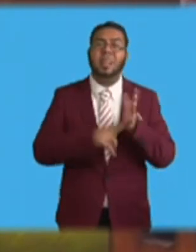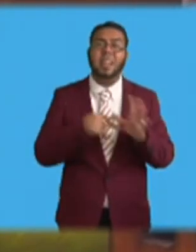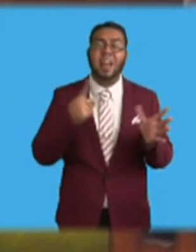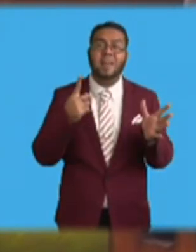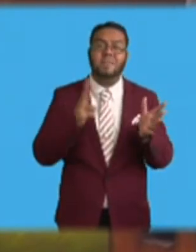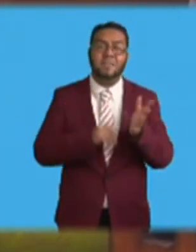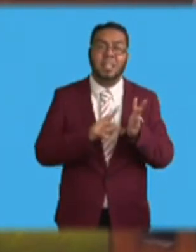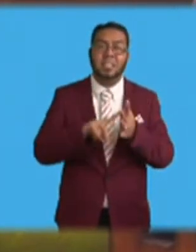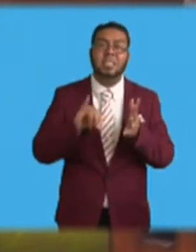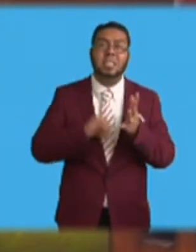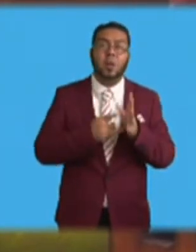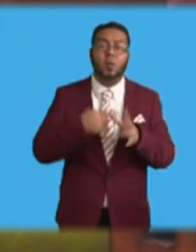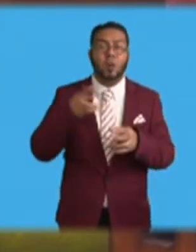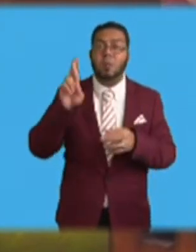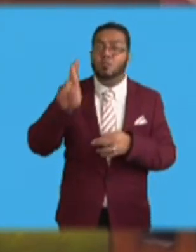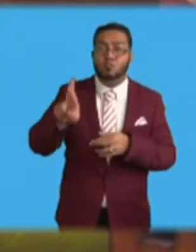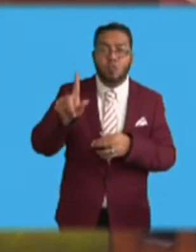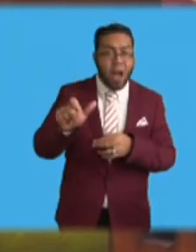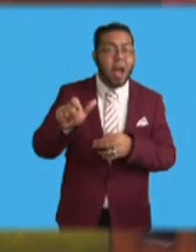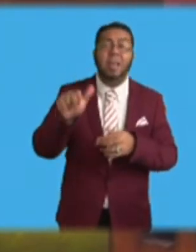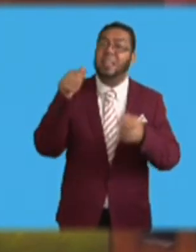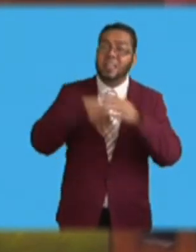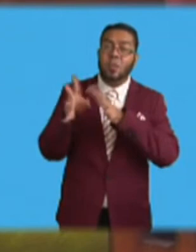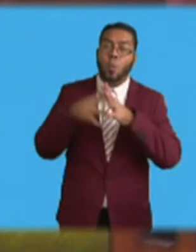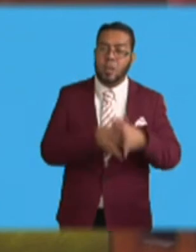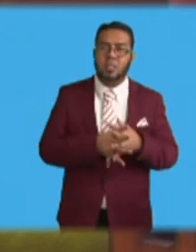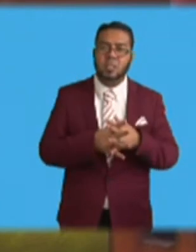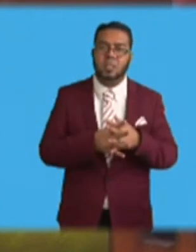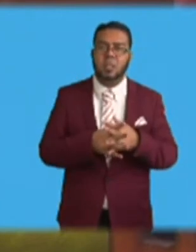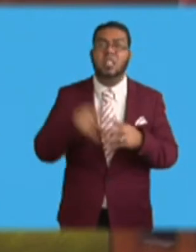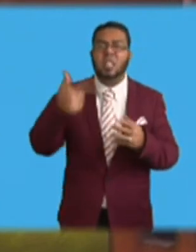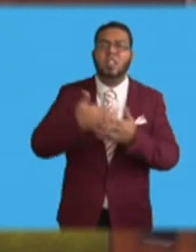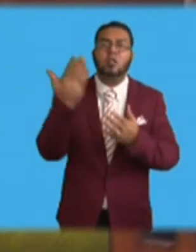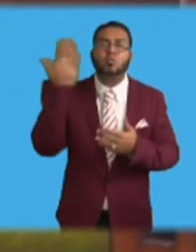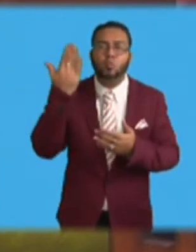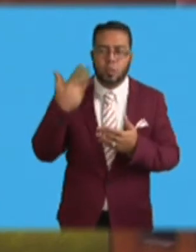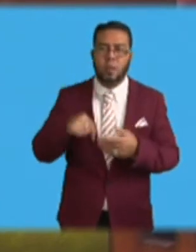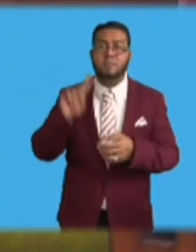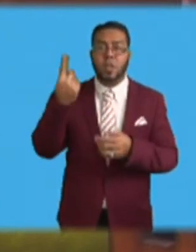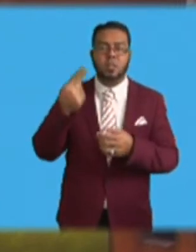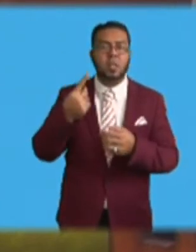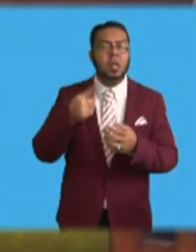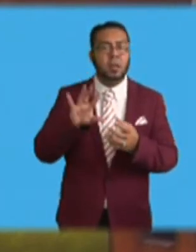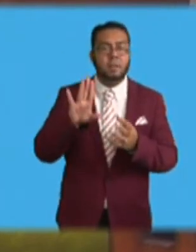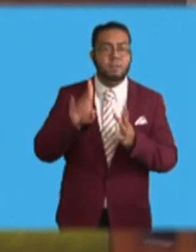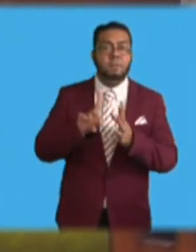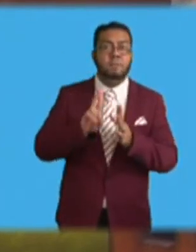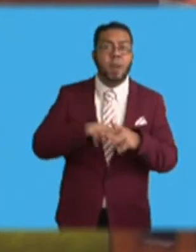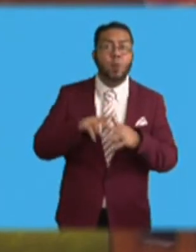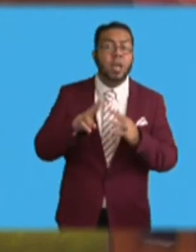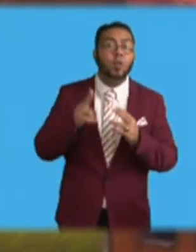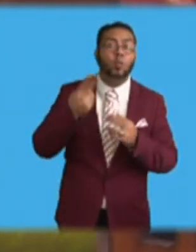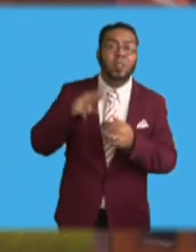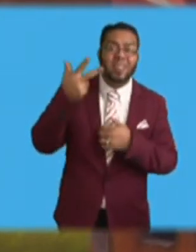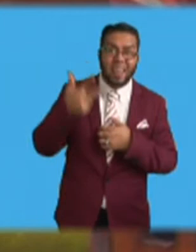a boarding school in the province of Ra in the Western Division. The first case was reported on February 28th, and so far there has been